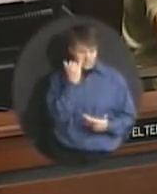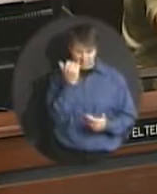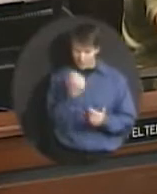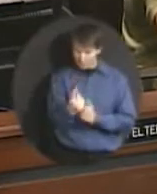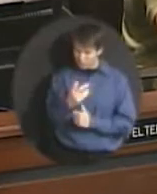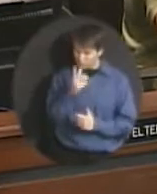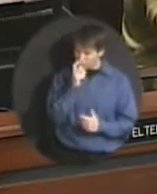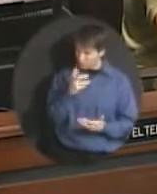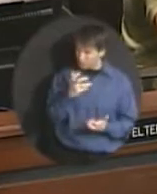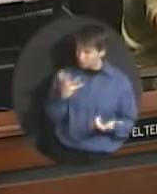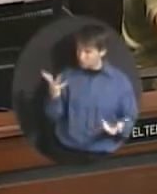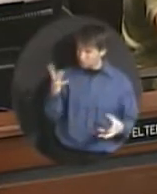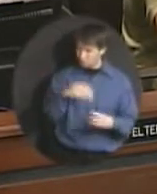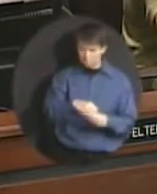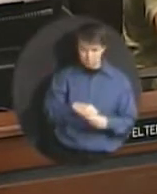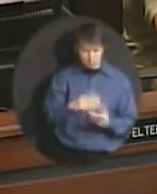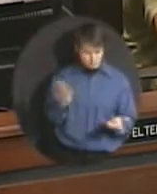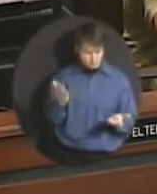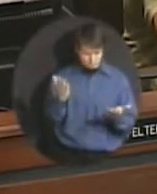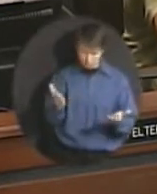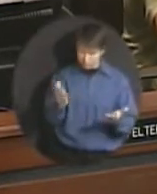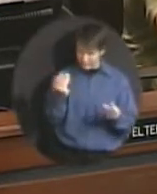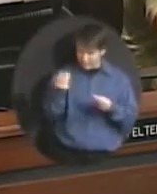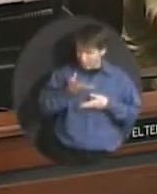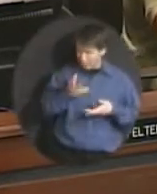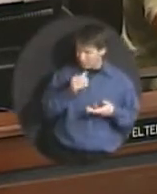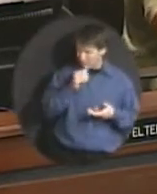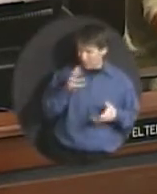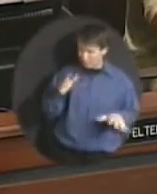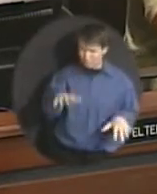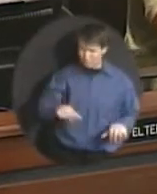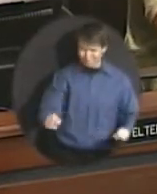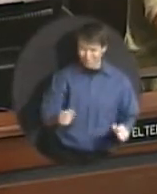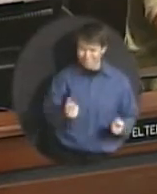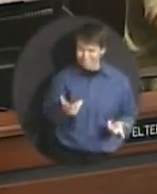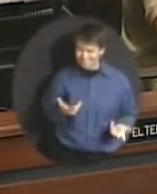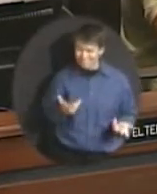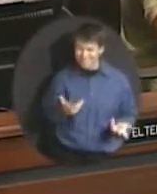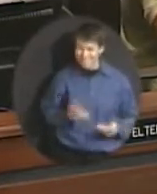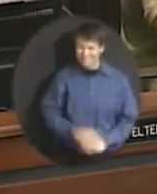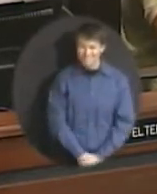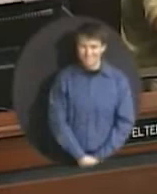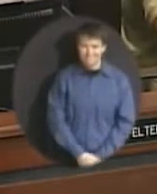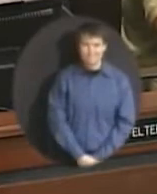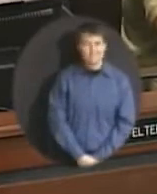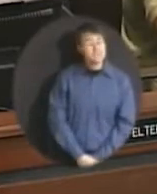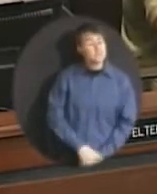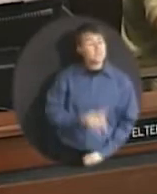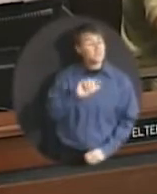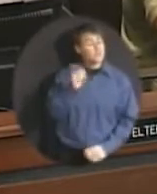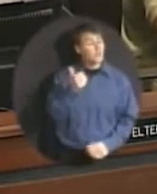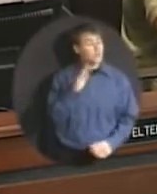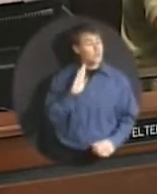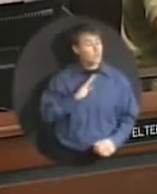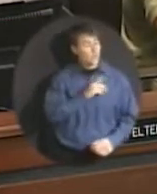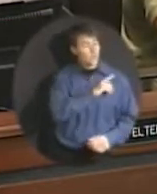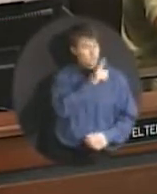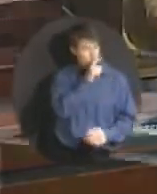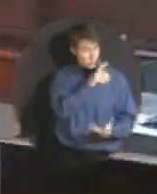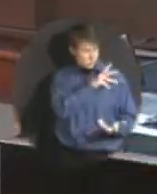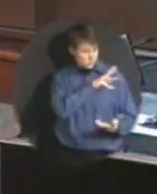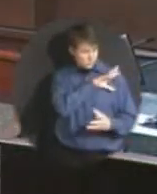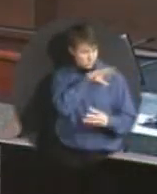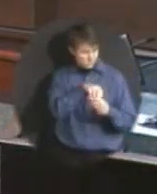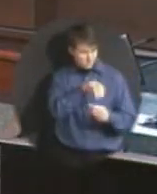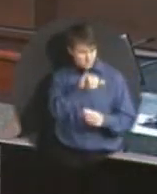should speak up and let me know so I don't just take over. Are there any board members who would care to fulfill